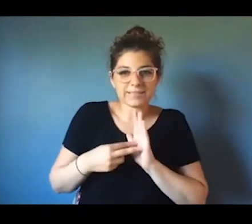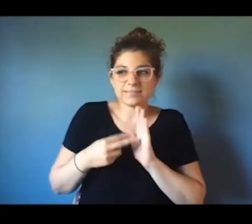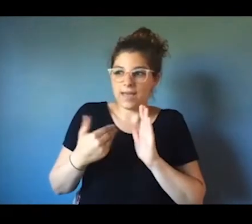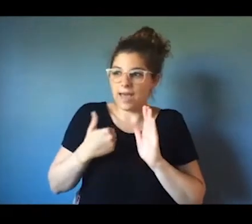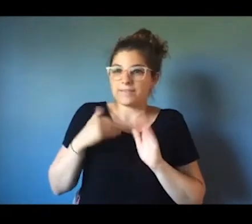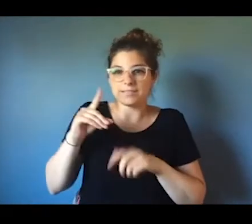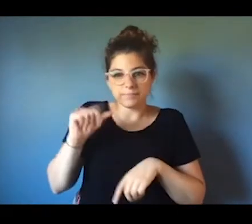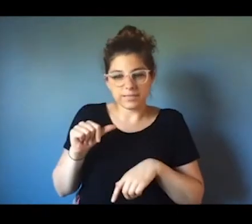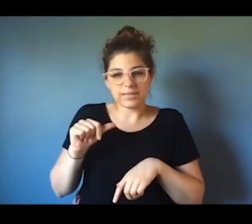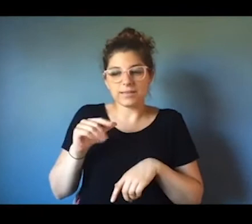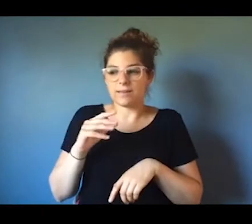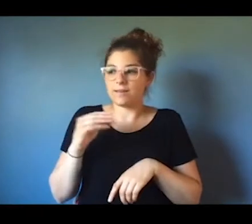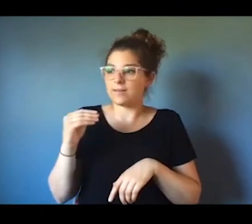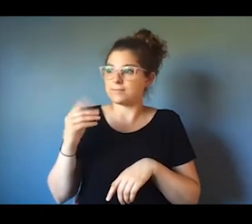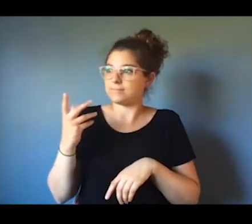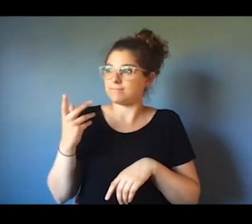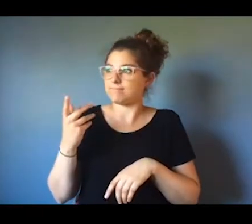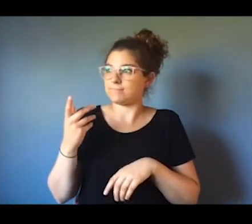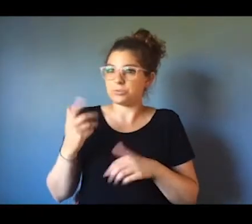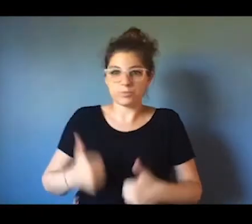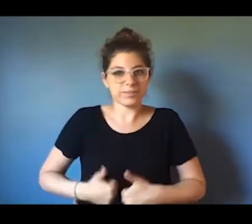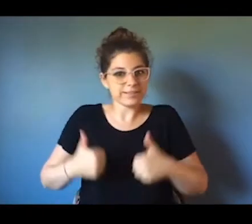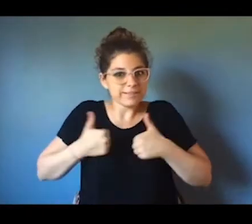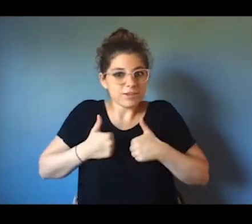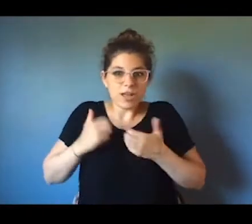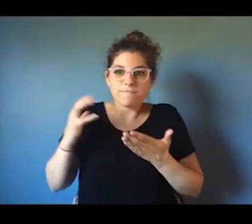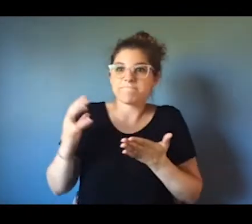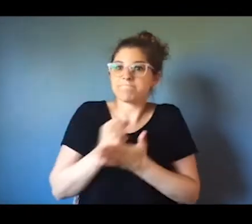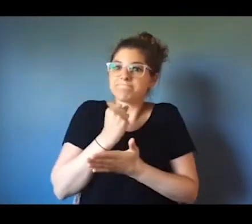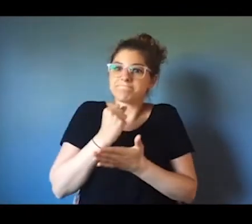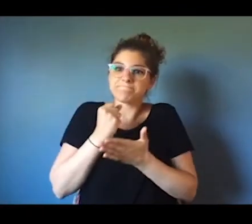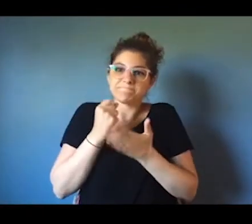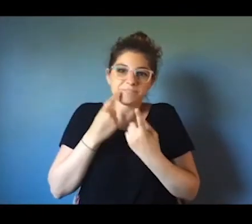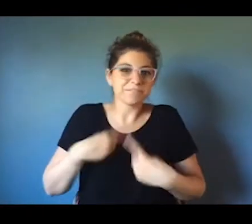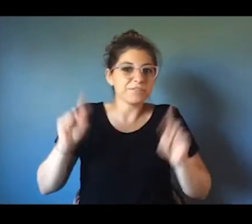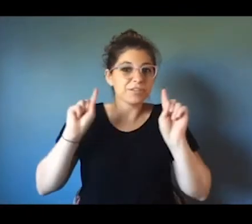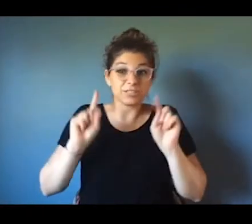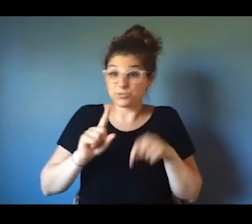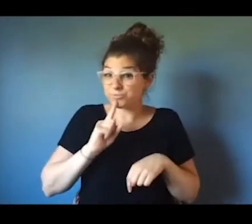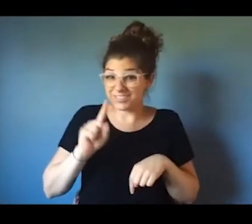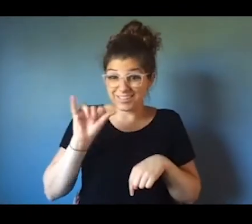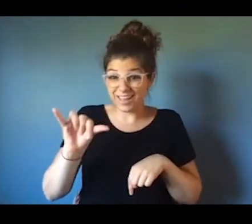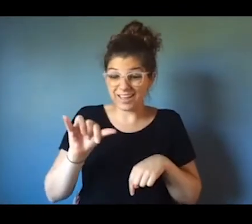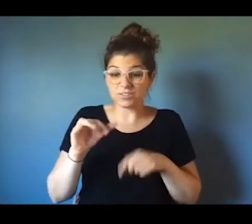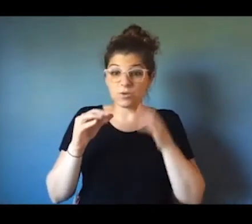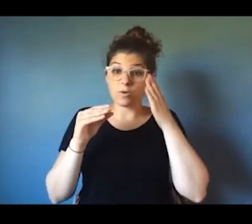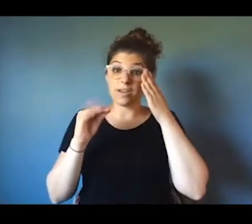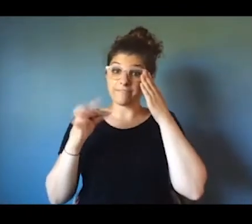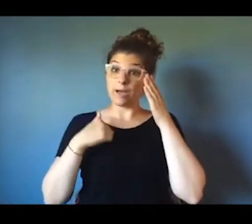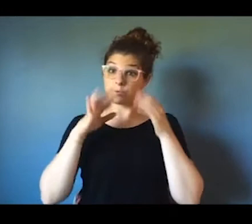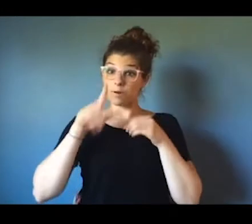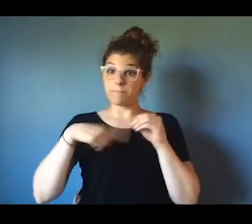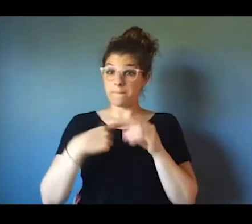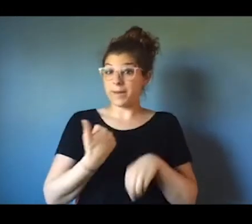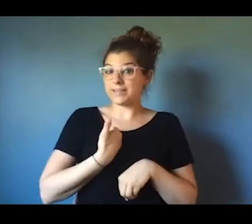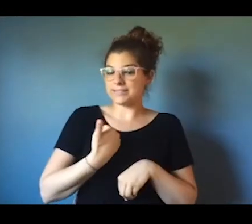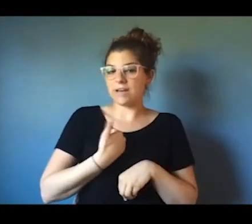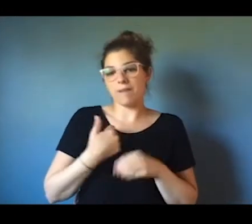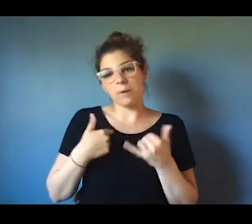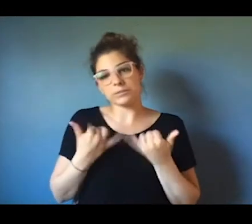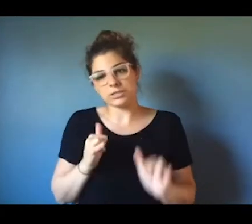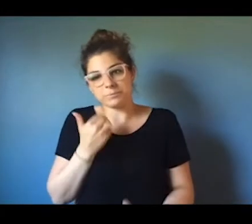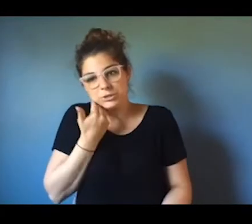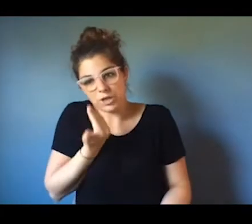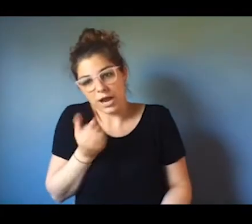what it means to have a disability and to live your life to the fullest, really. And so if I was talking